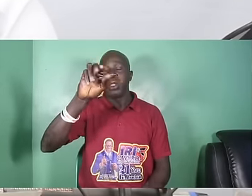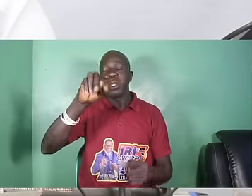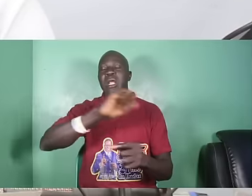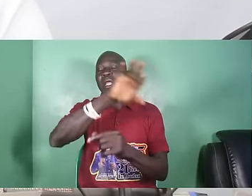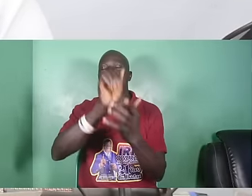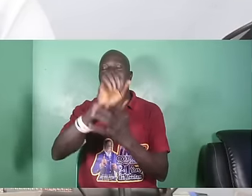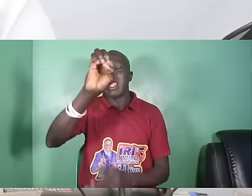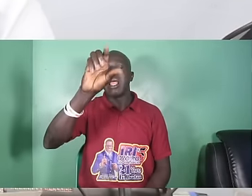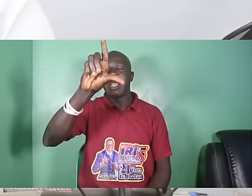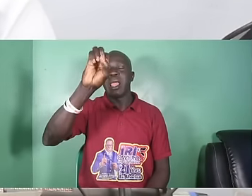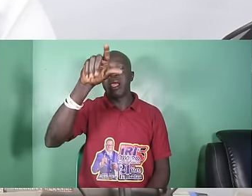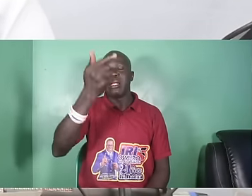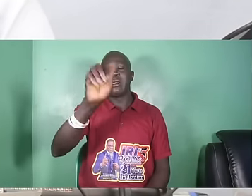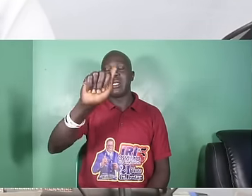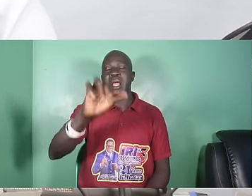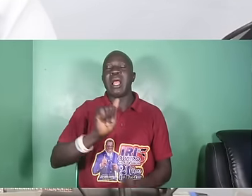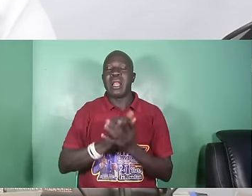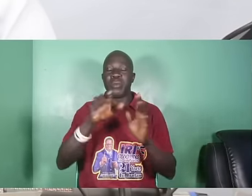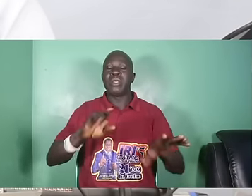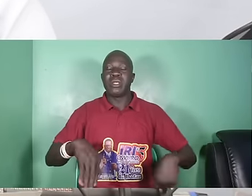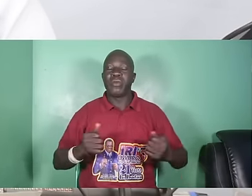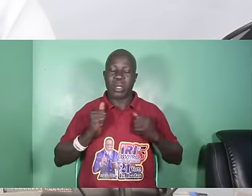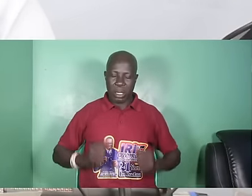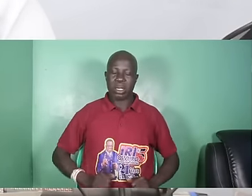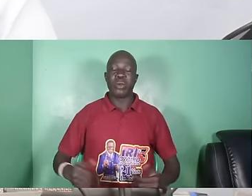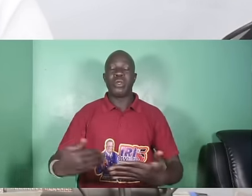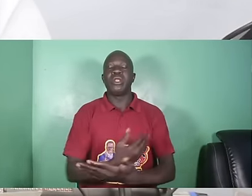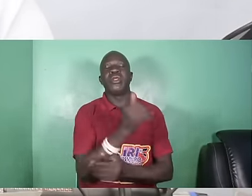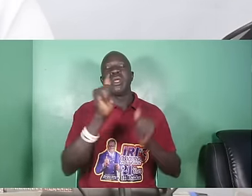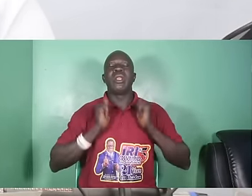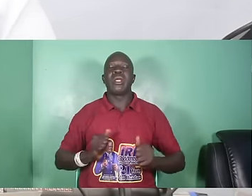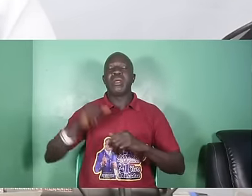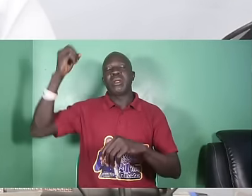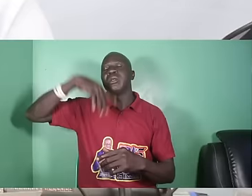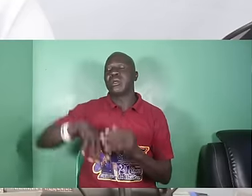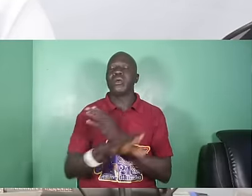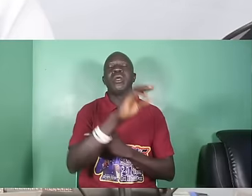One, two, three. And Elega. Elega. Let me give you the new address of Elega. By the grace of God.